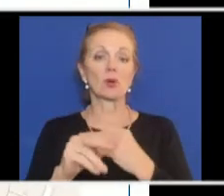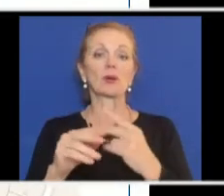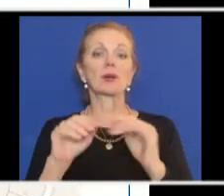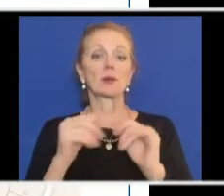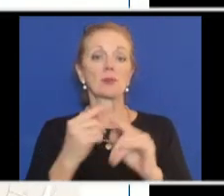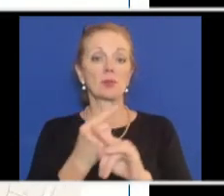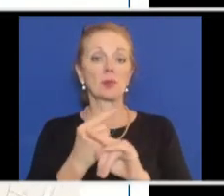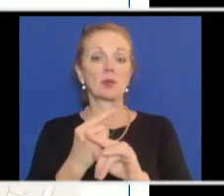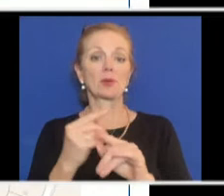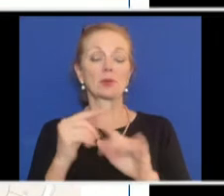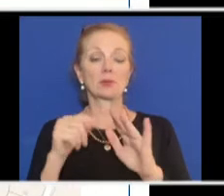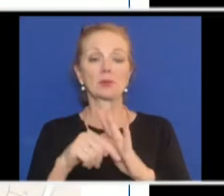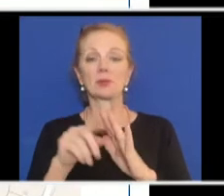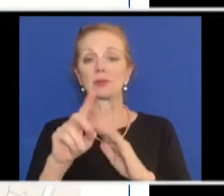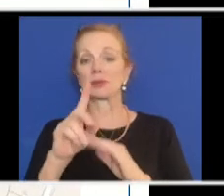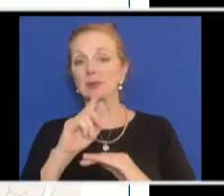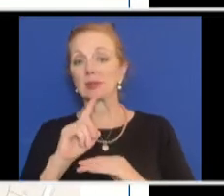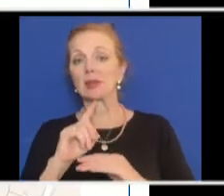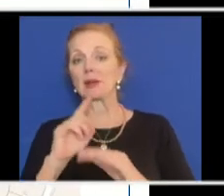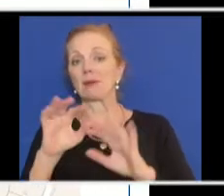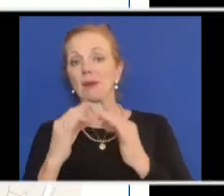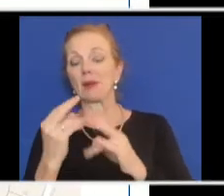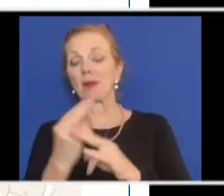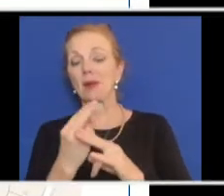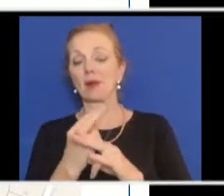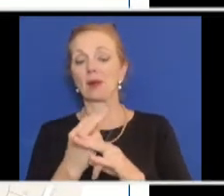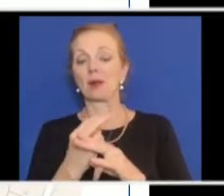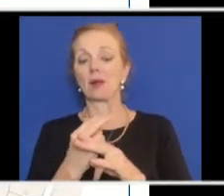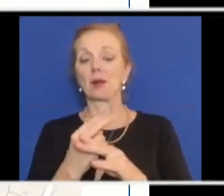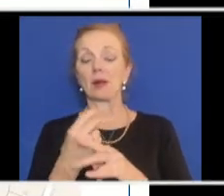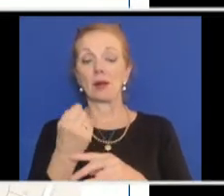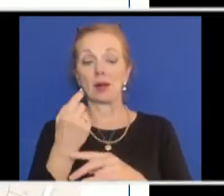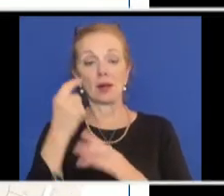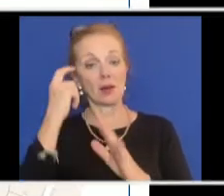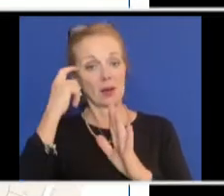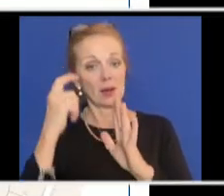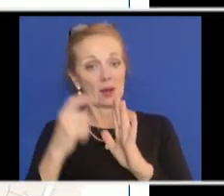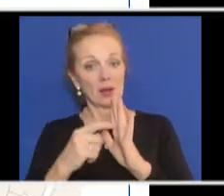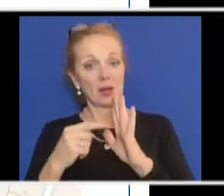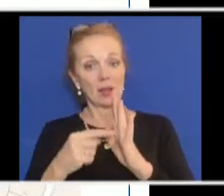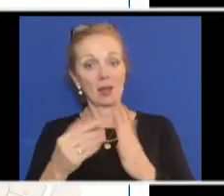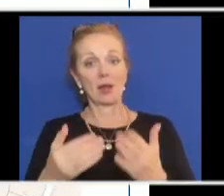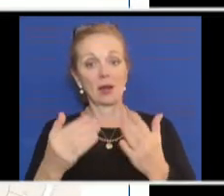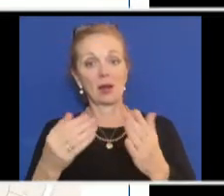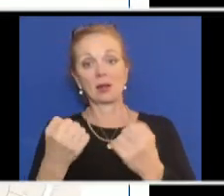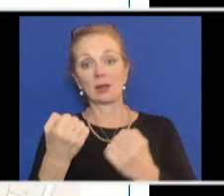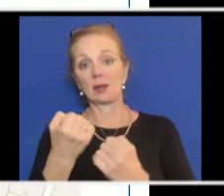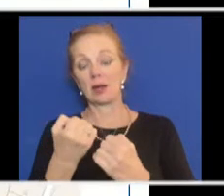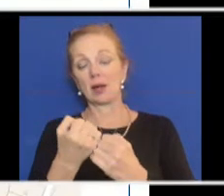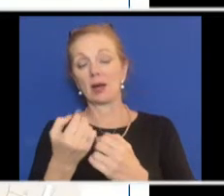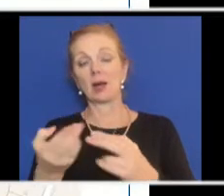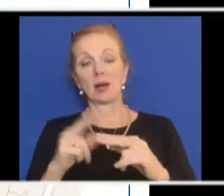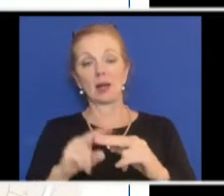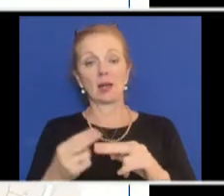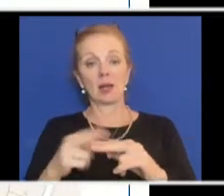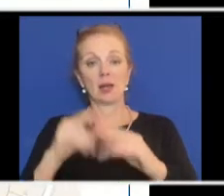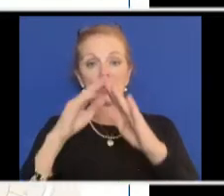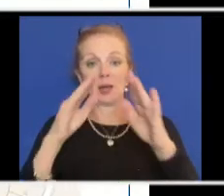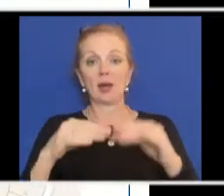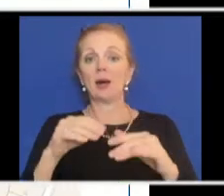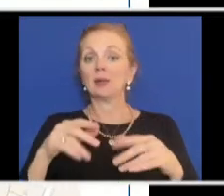rather than some of the single-family uses we also understand and recognize that this is providing support for the increasing housing opportunities